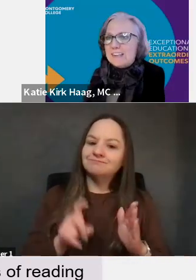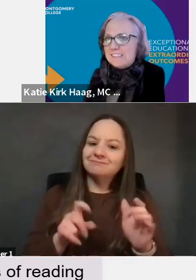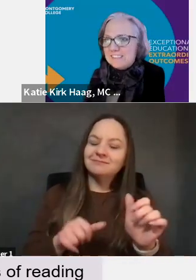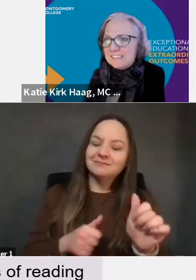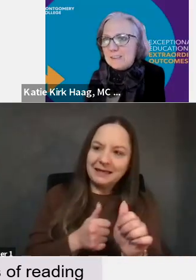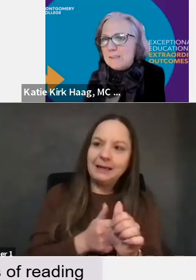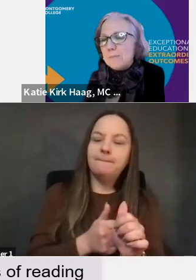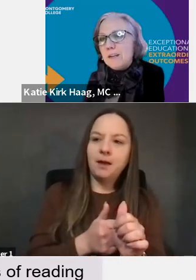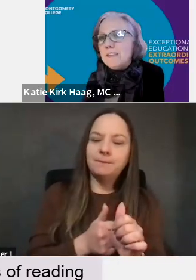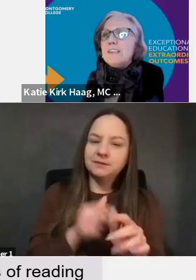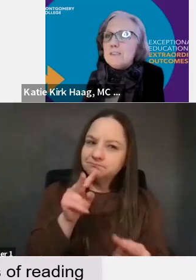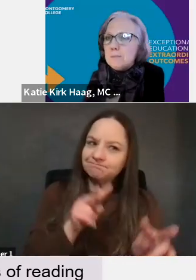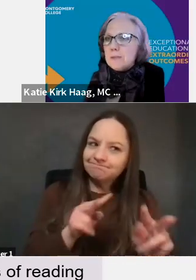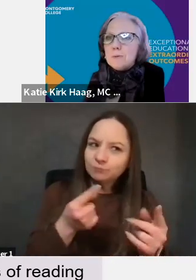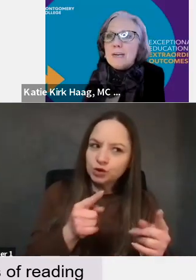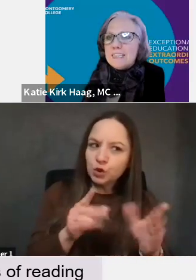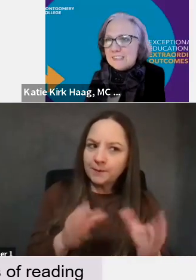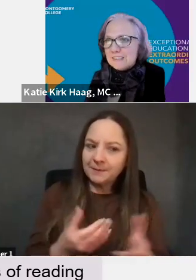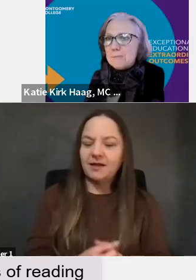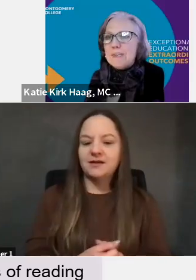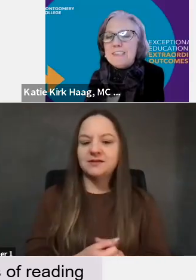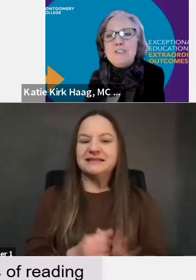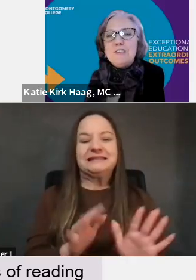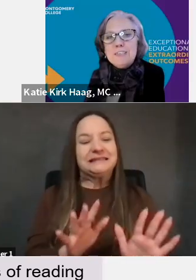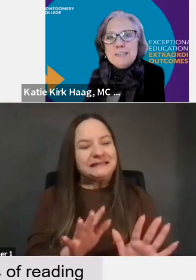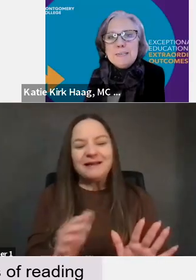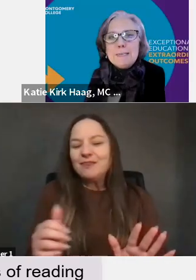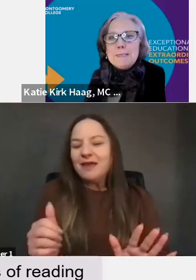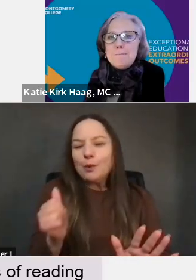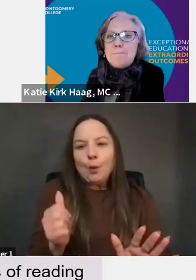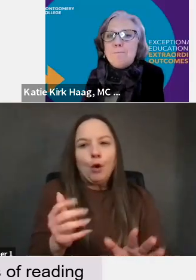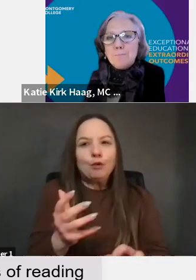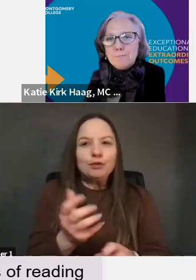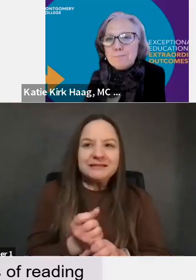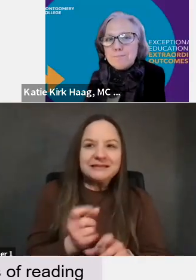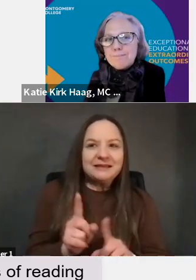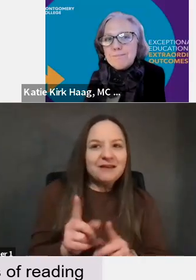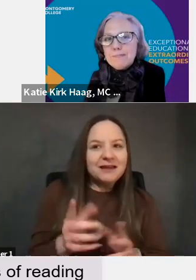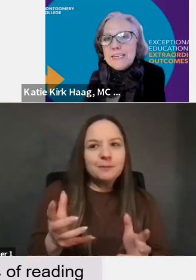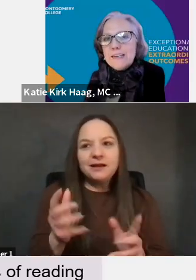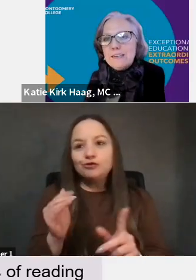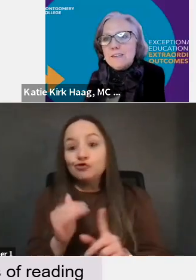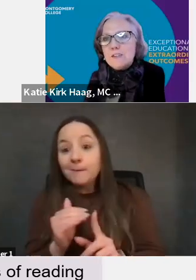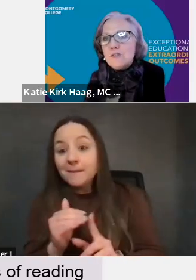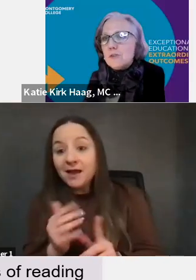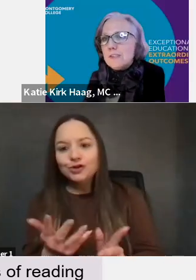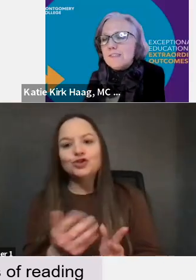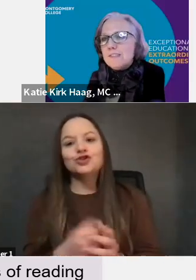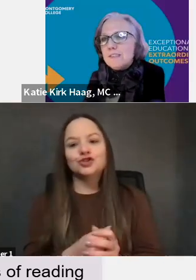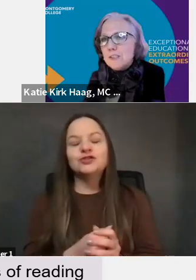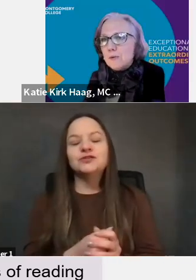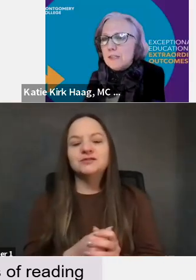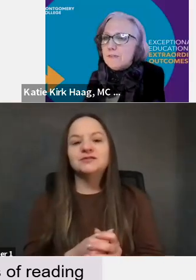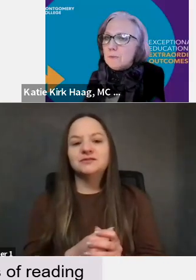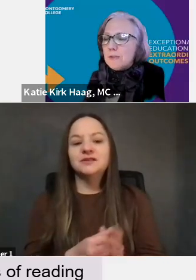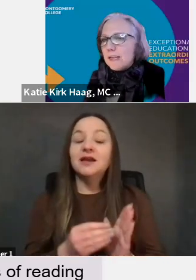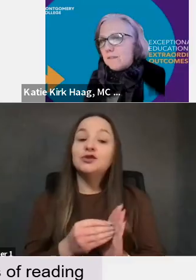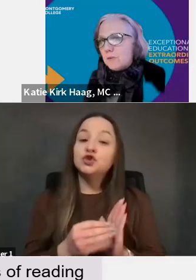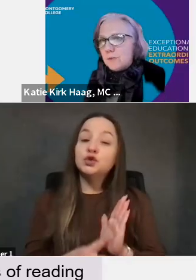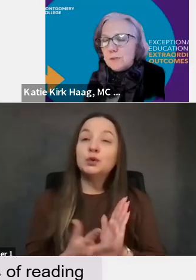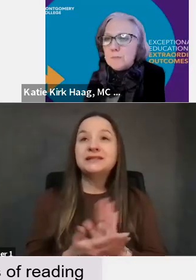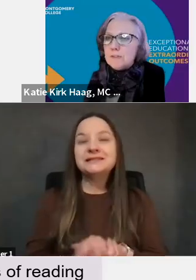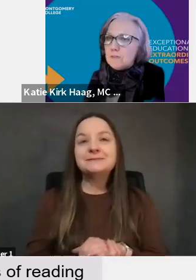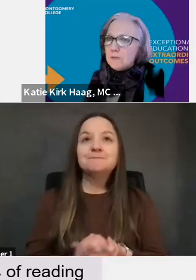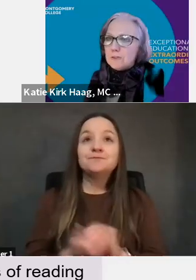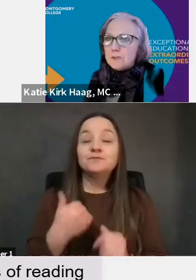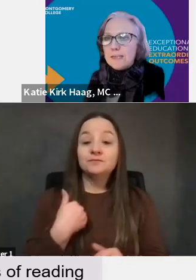in their classes. They're unlikely to be reminded as much. And the students, even when we